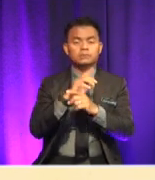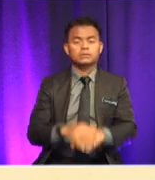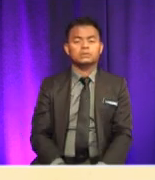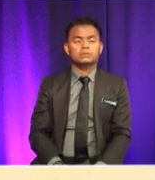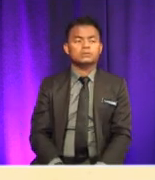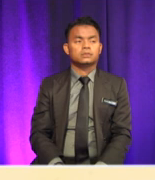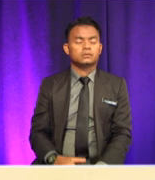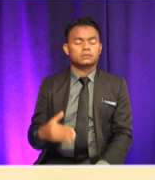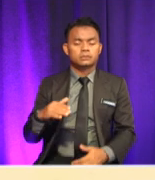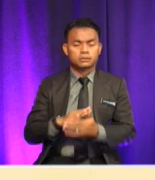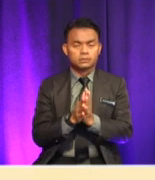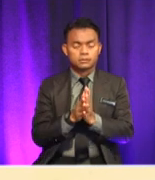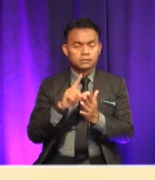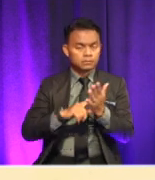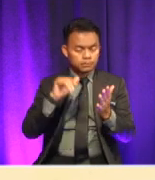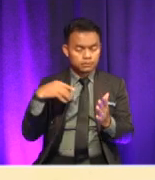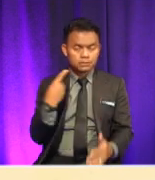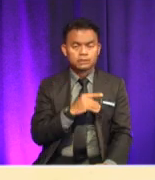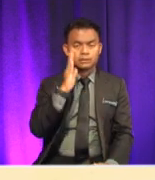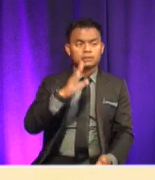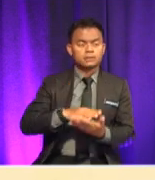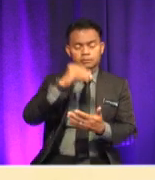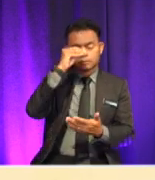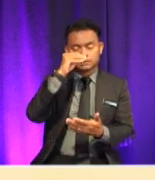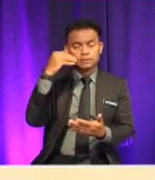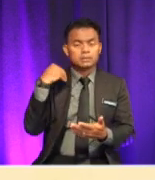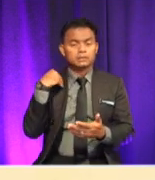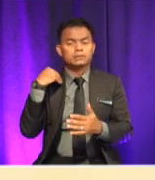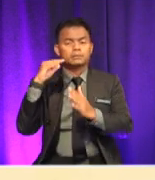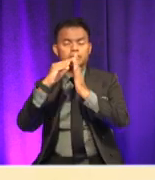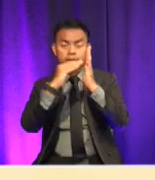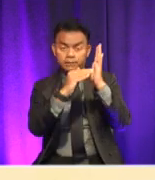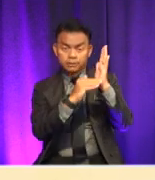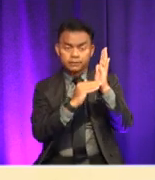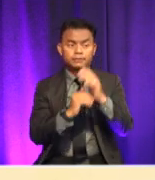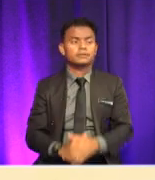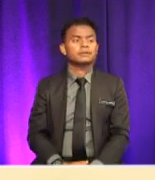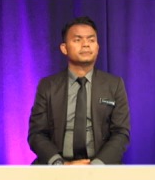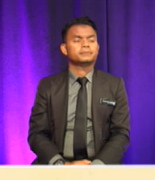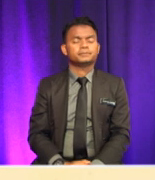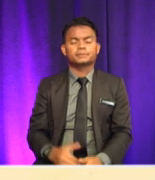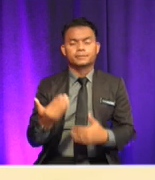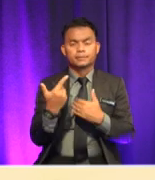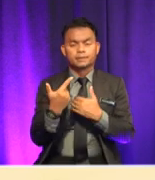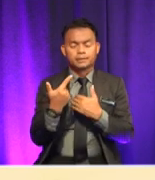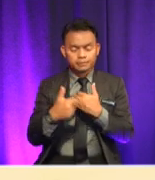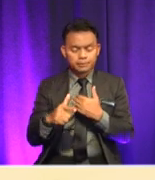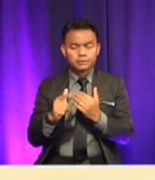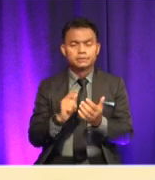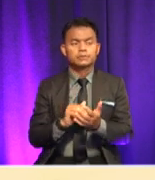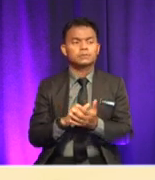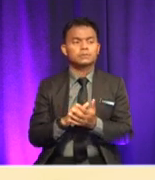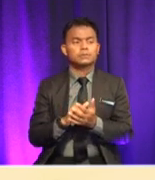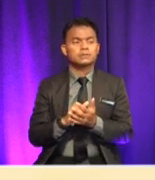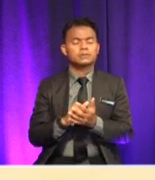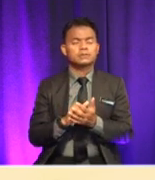the figurative meaning. Now you're going to unpack that figurative meaning. And then AO3. So you analyze and